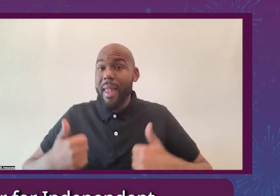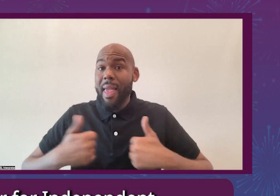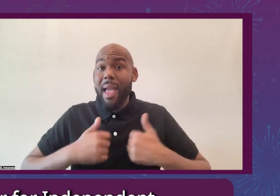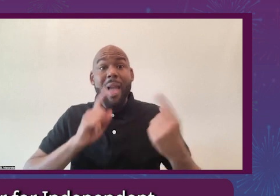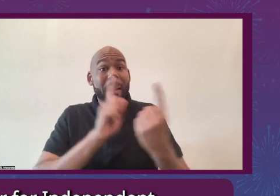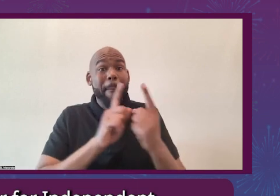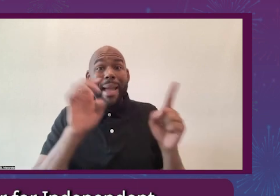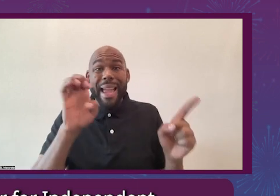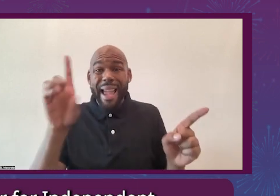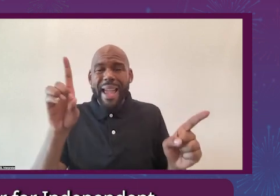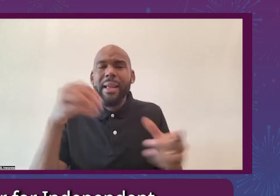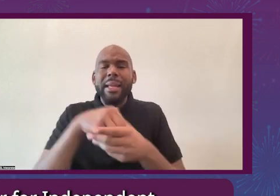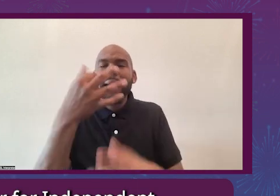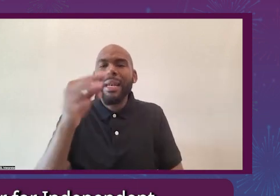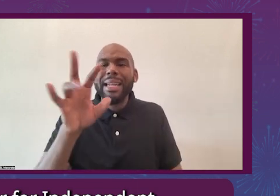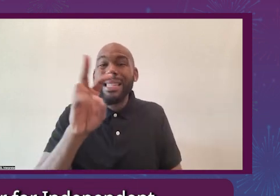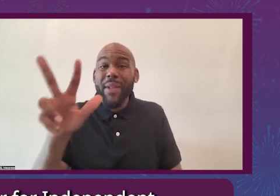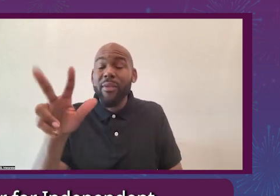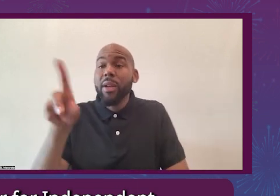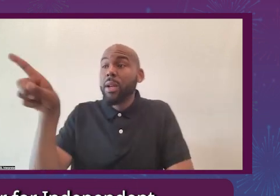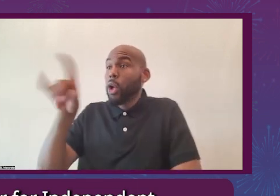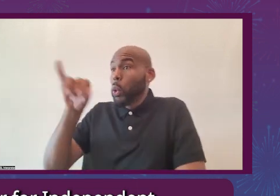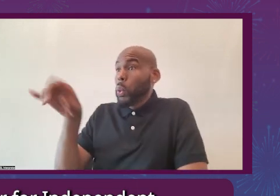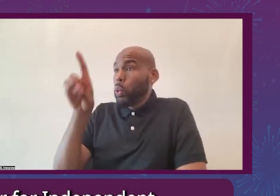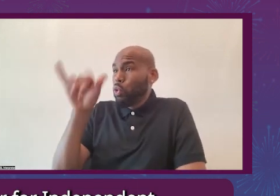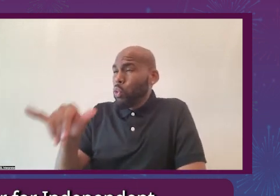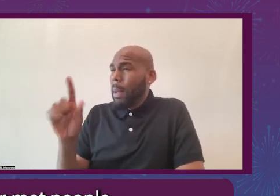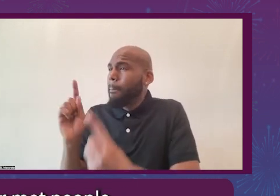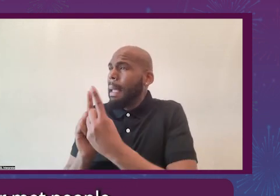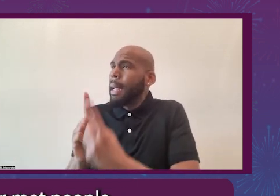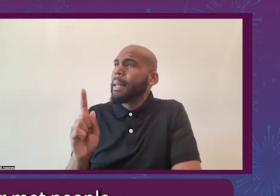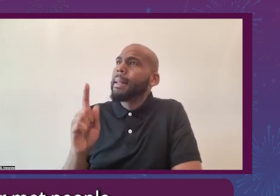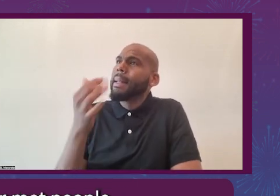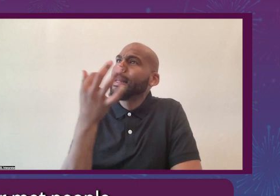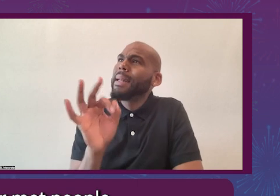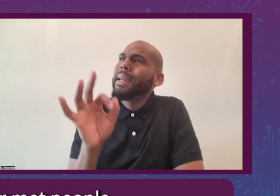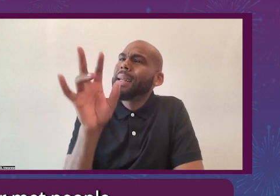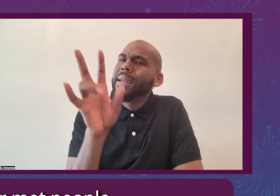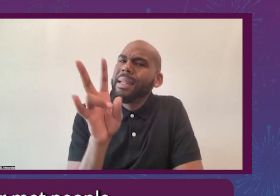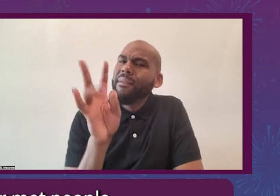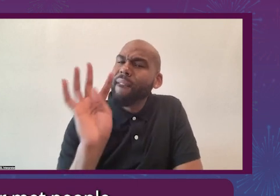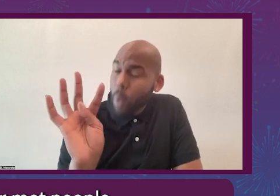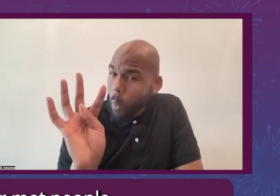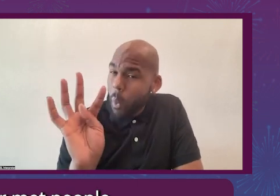met Ed Roberts in 1973, and then Judy in, I would say,